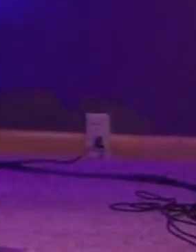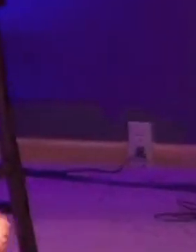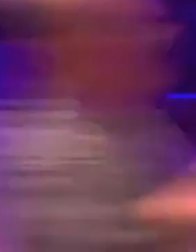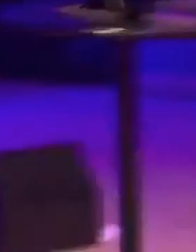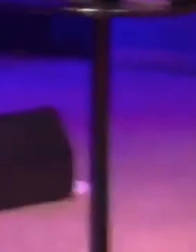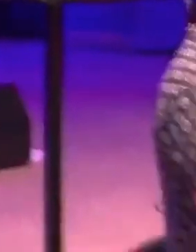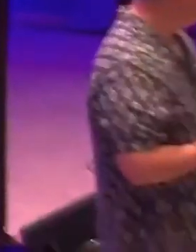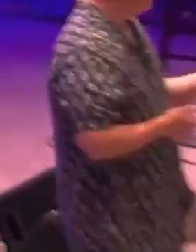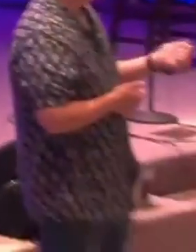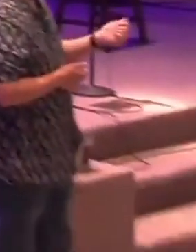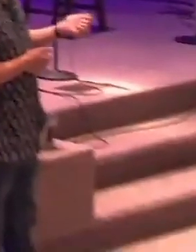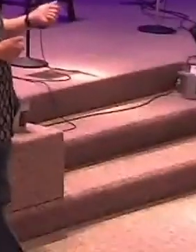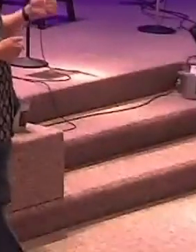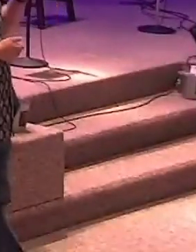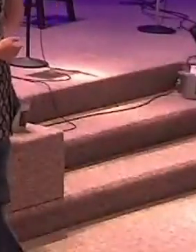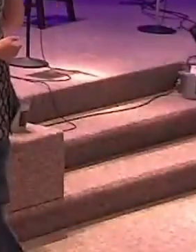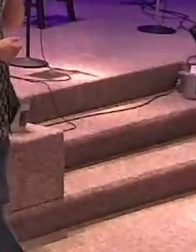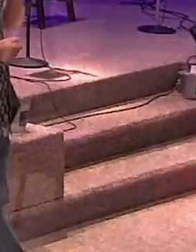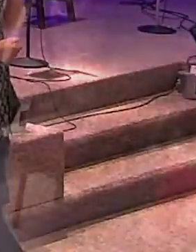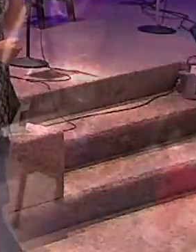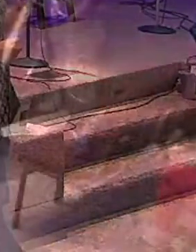But is it worth it for one more?